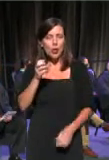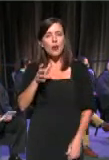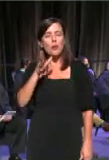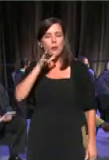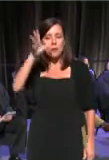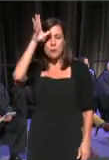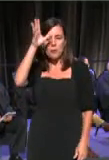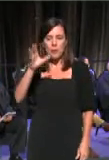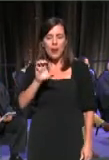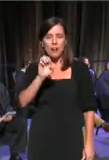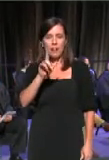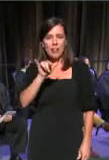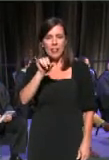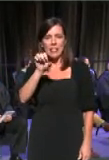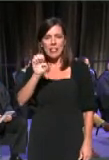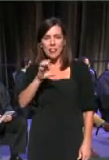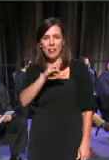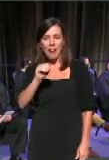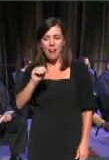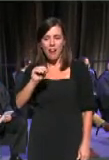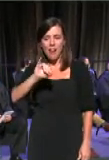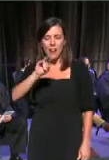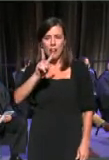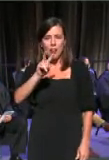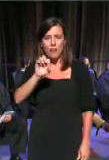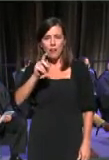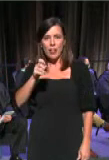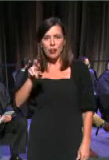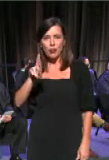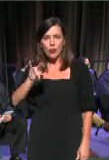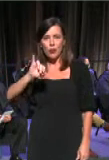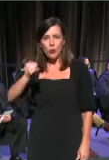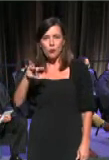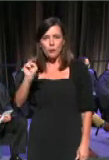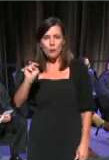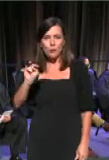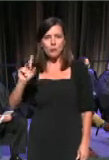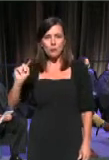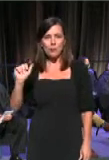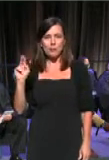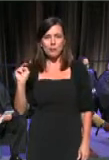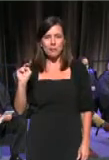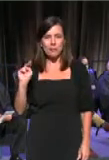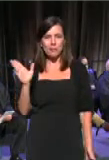the daughter of Elise Tan and Victor Juan Tan.